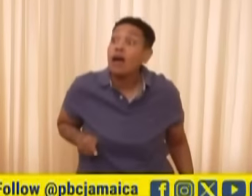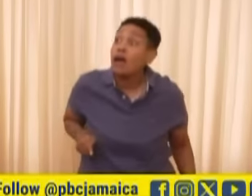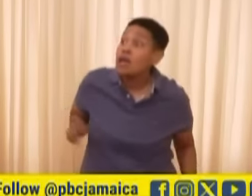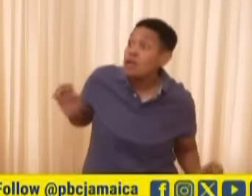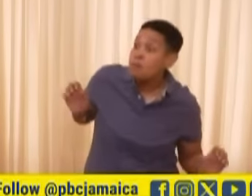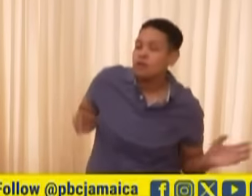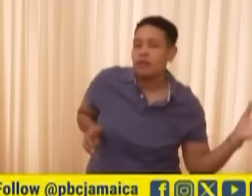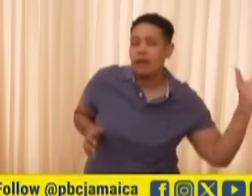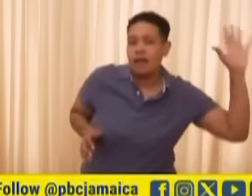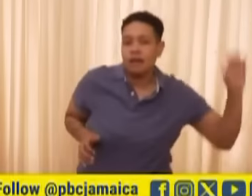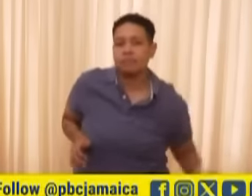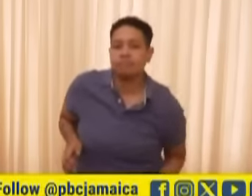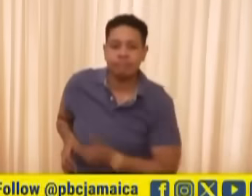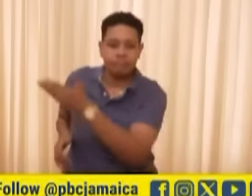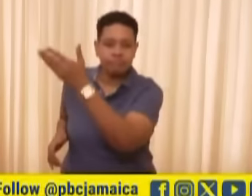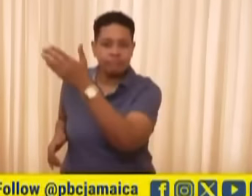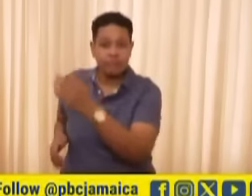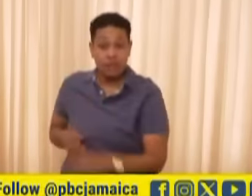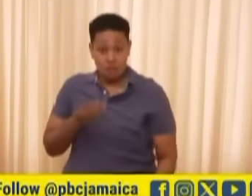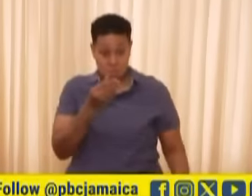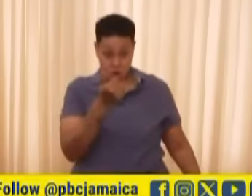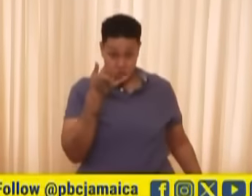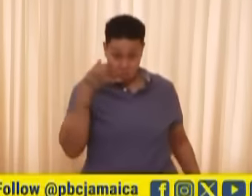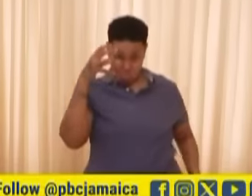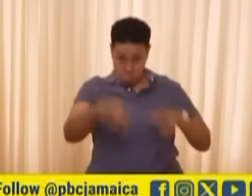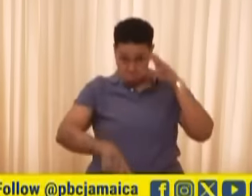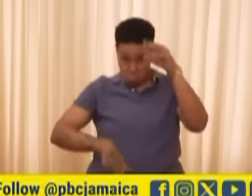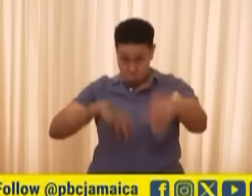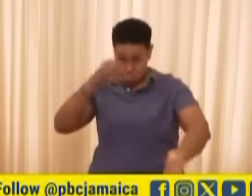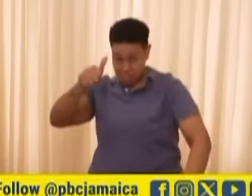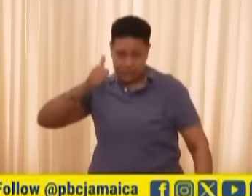Those funds should not be spent